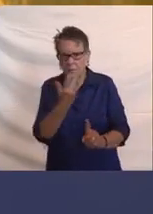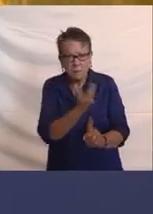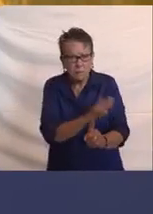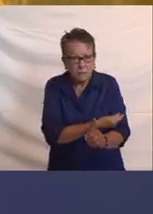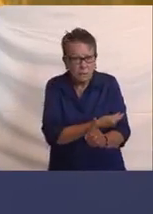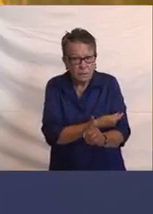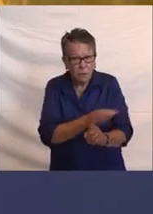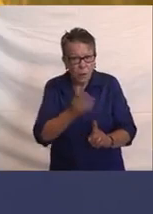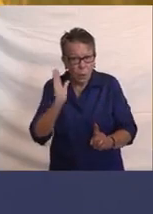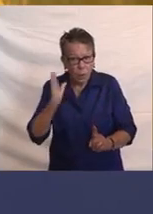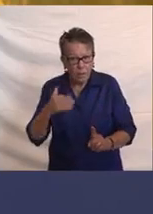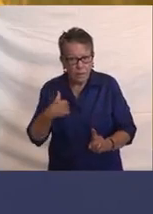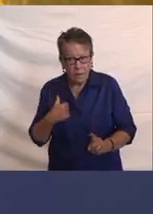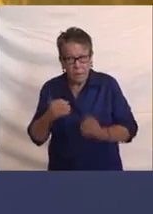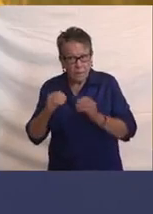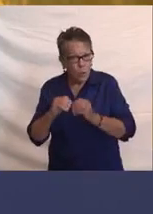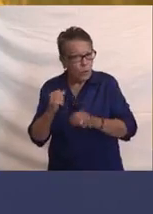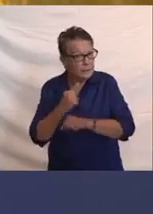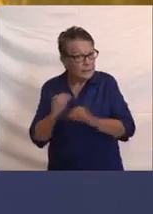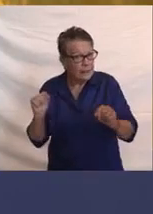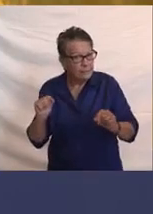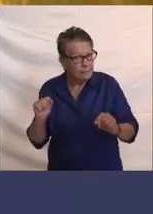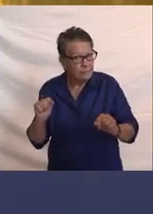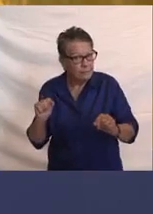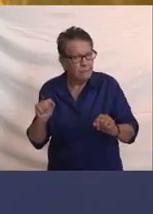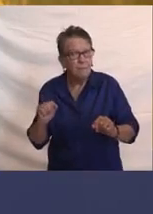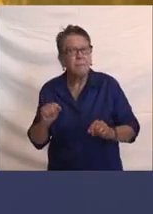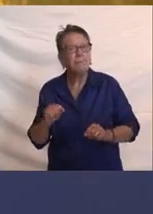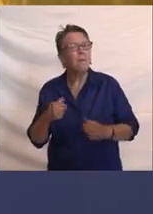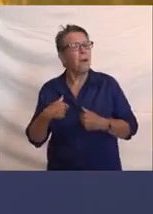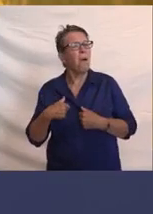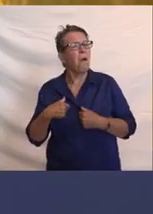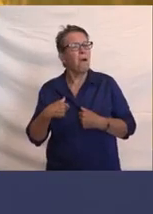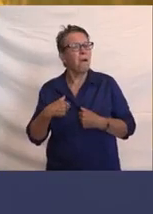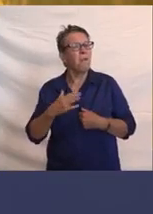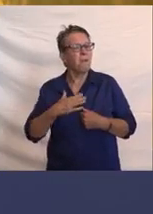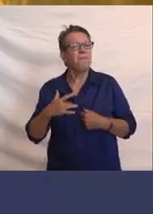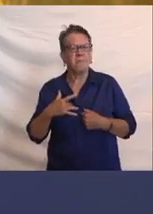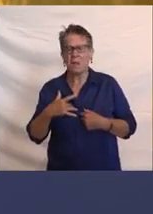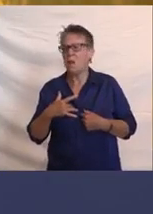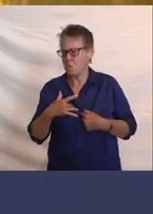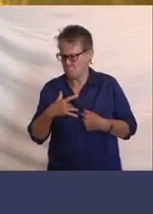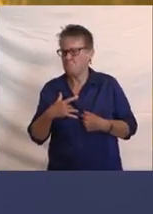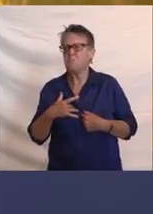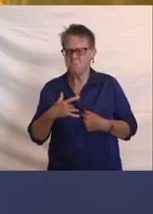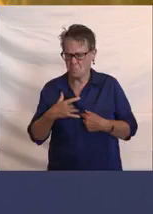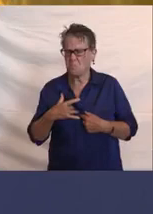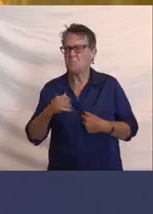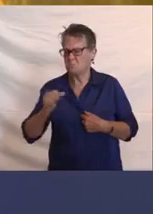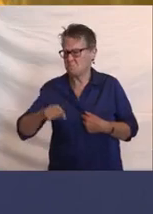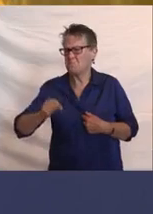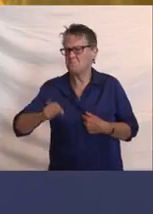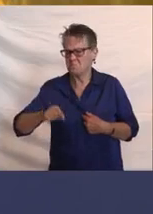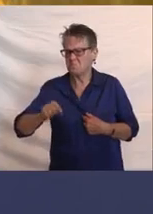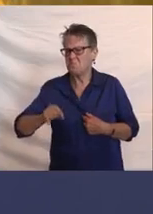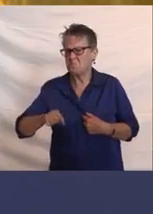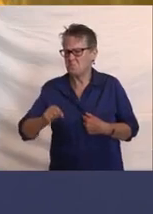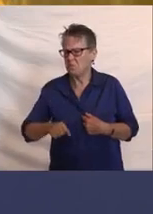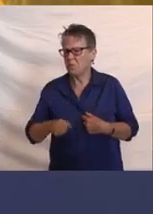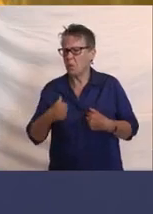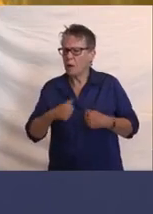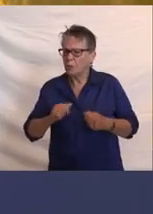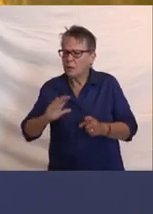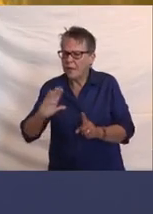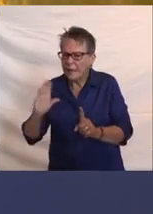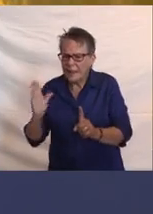mean, we're still pounding away on getting the 12 to 17-year-olds at a higher hit rate. They continue to lag